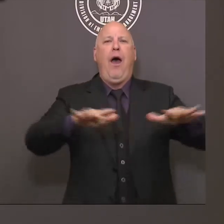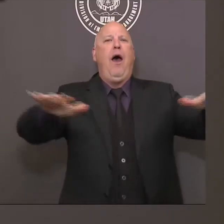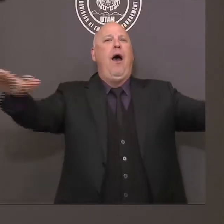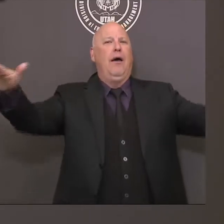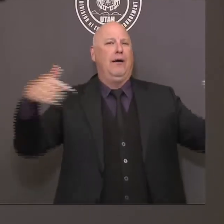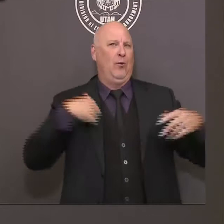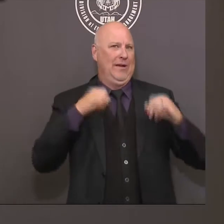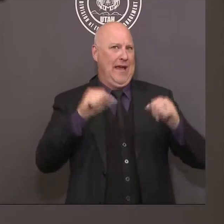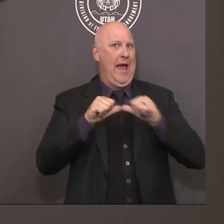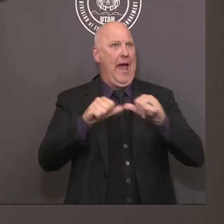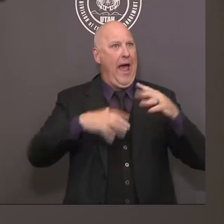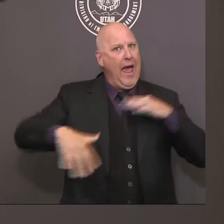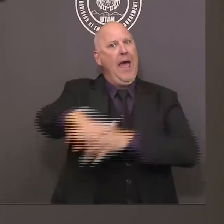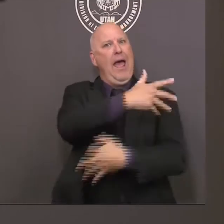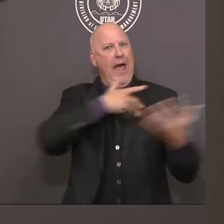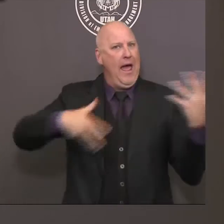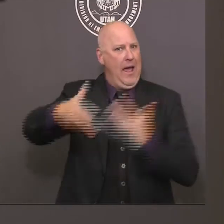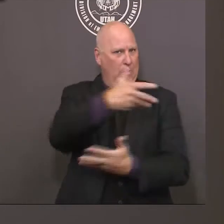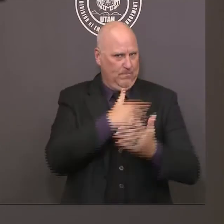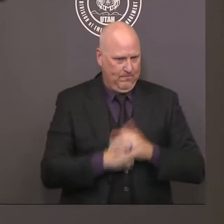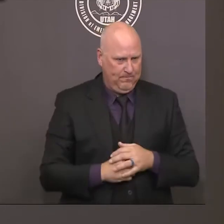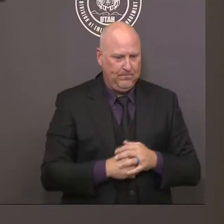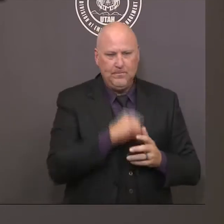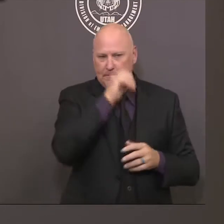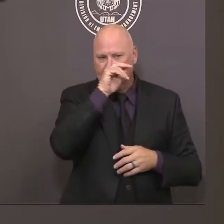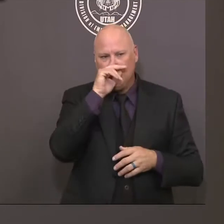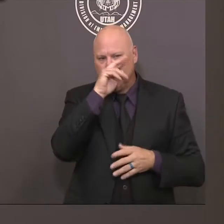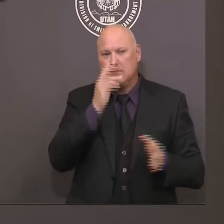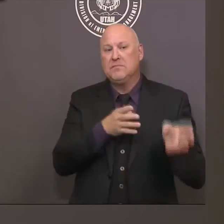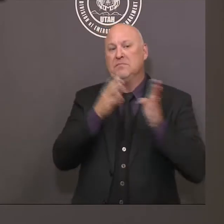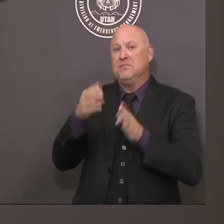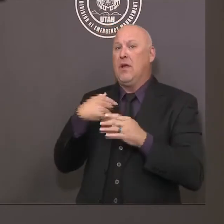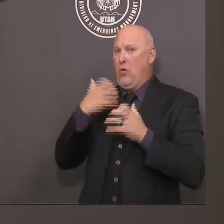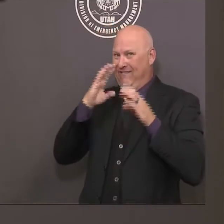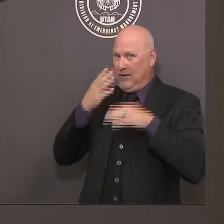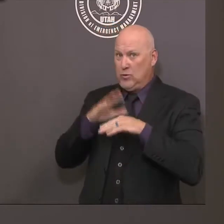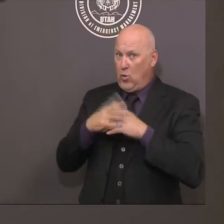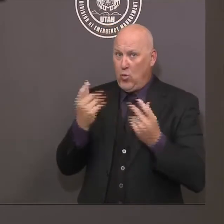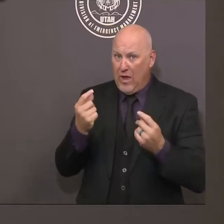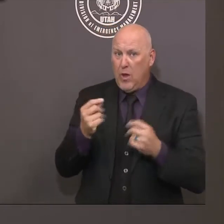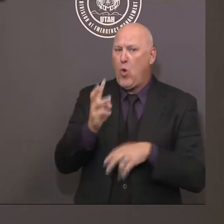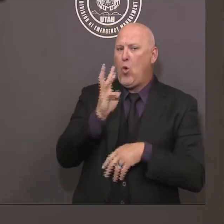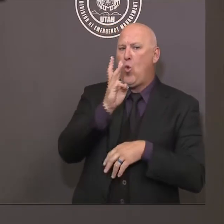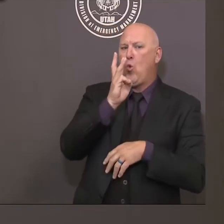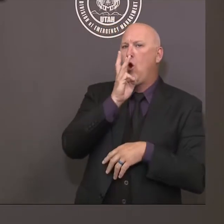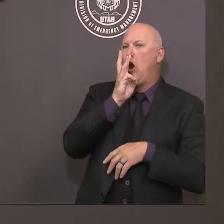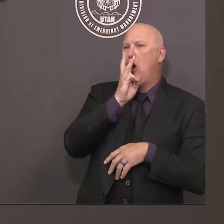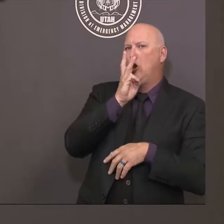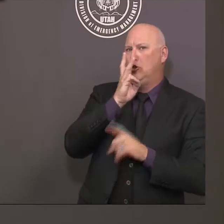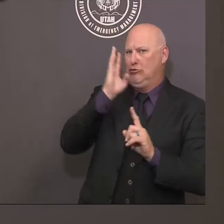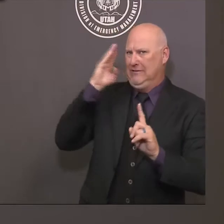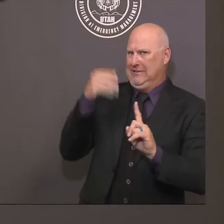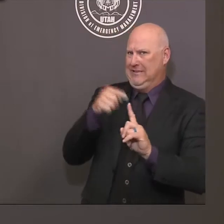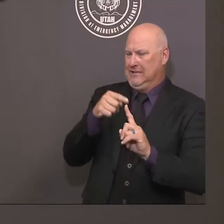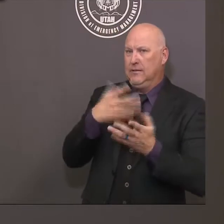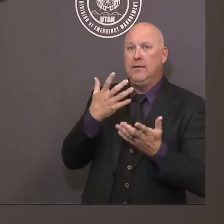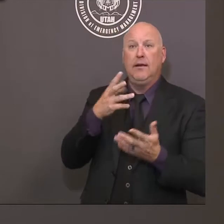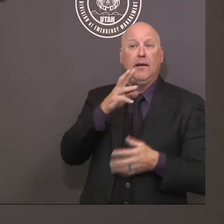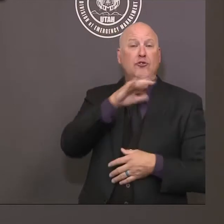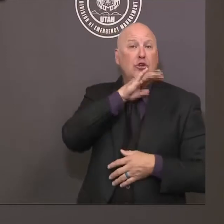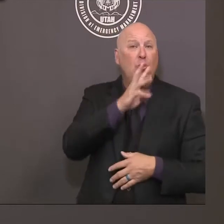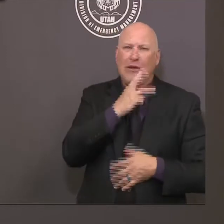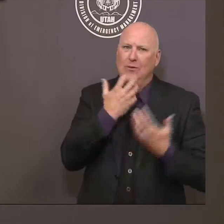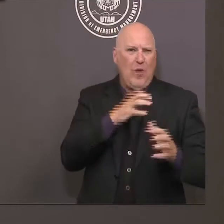Fourth, water quality and availability will undoubtedly influence our state in coming decades. Financing